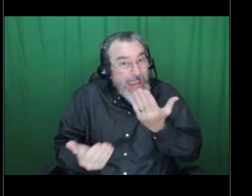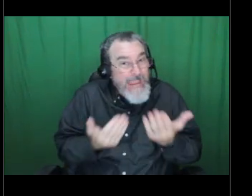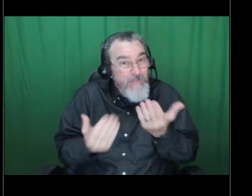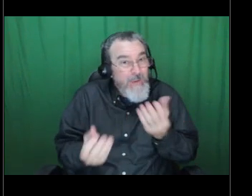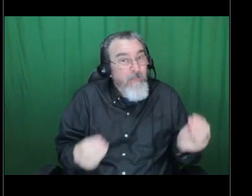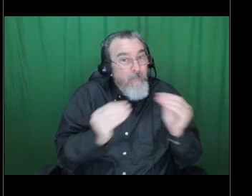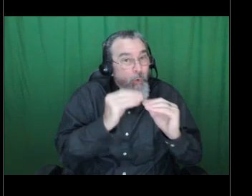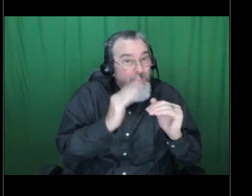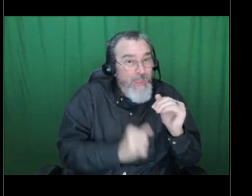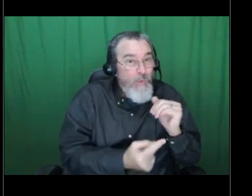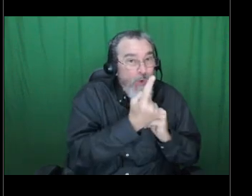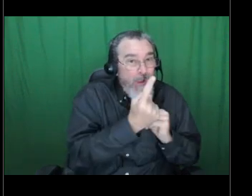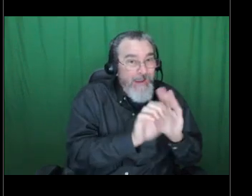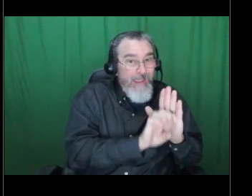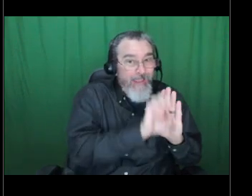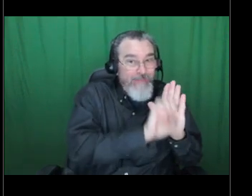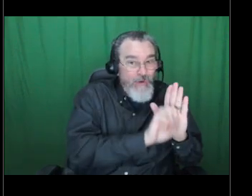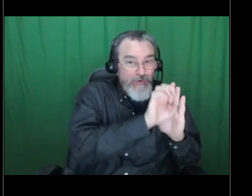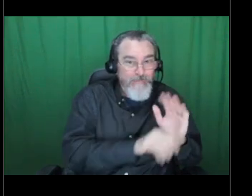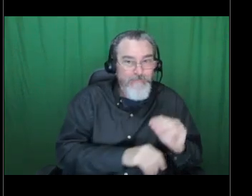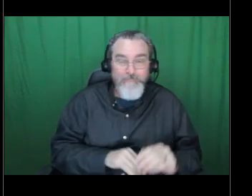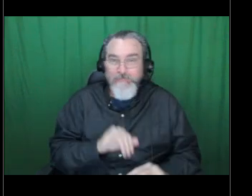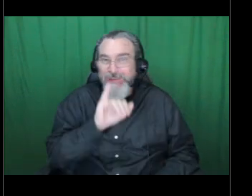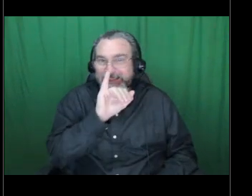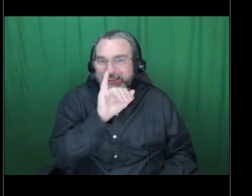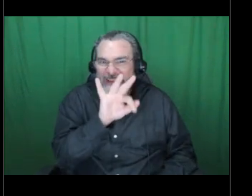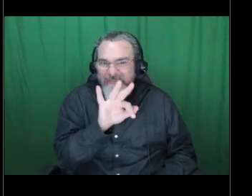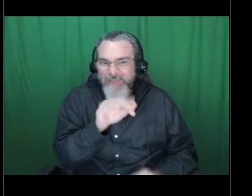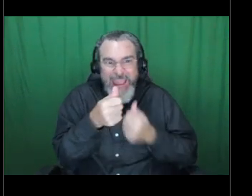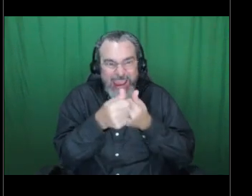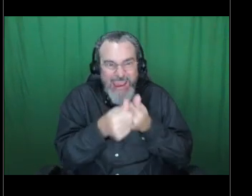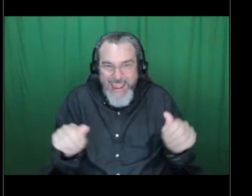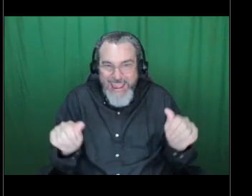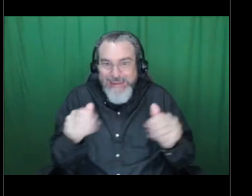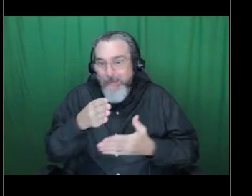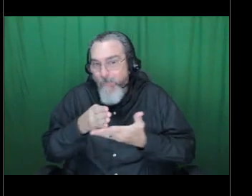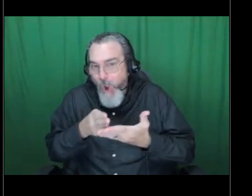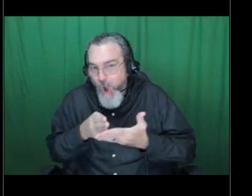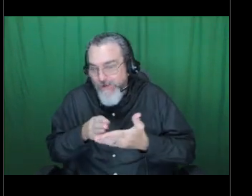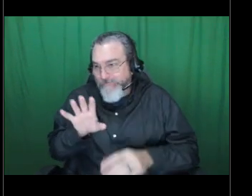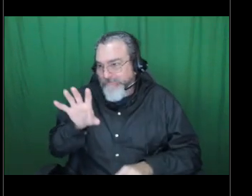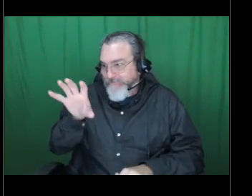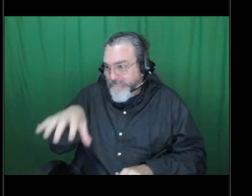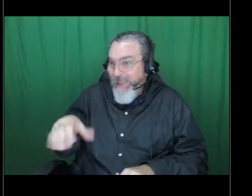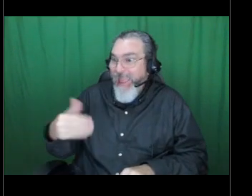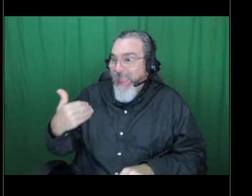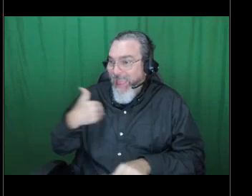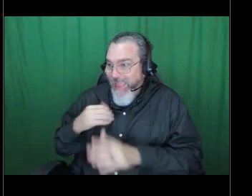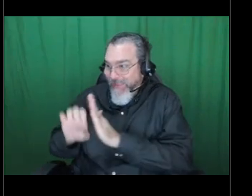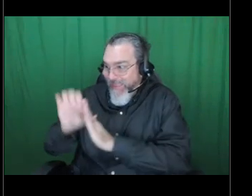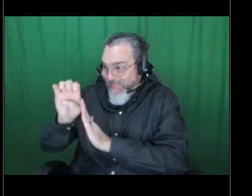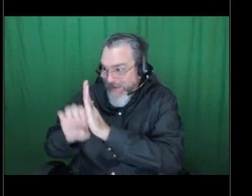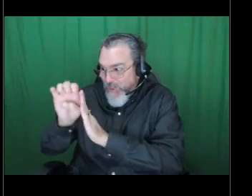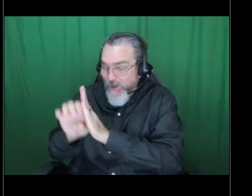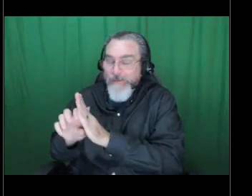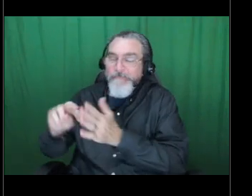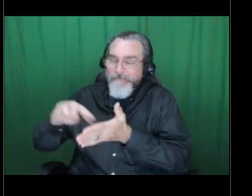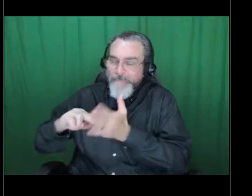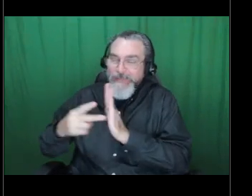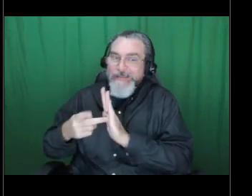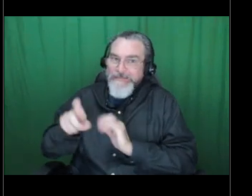wing has an elevator, all of the units in that building are covered and must